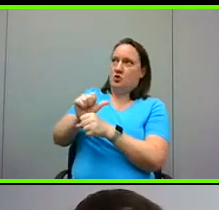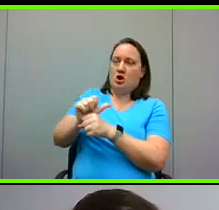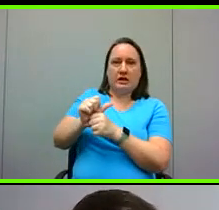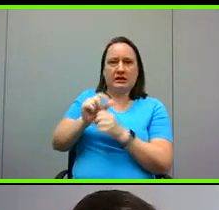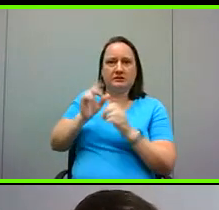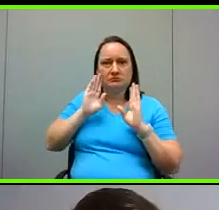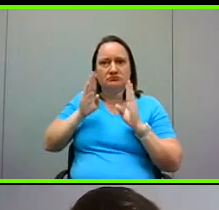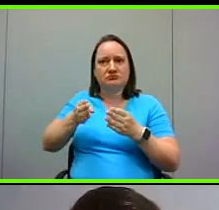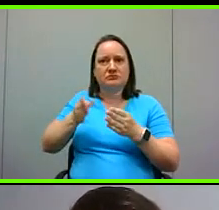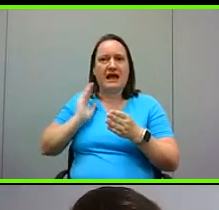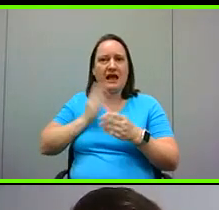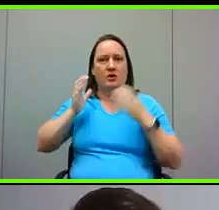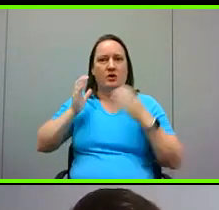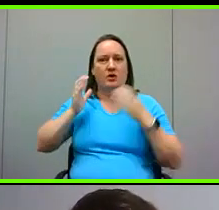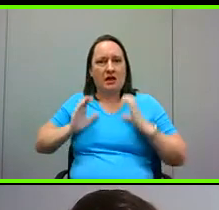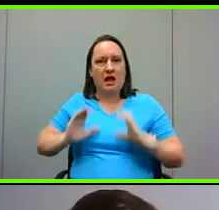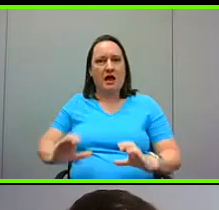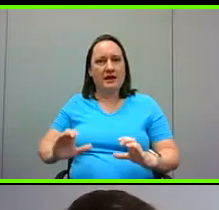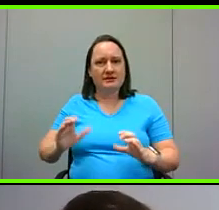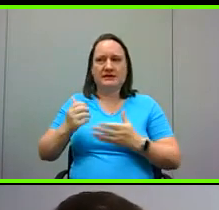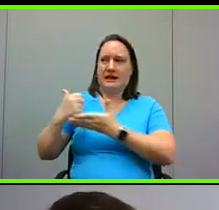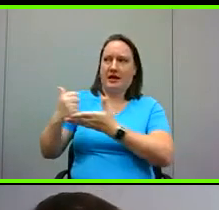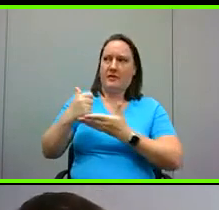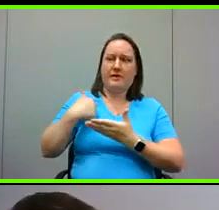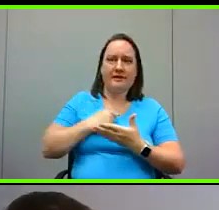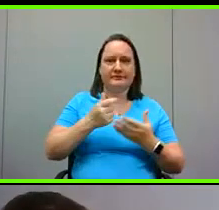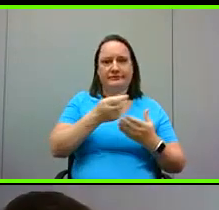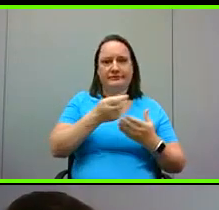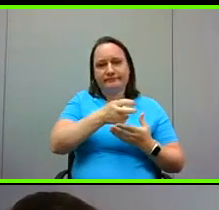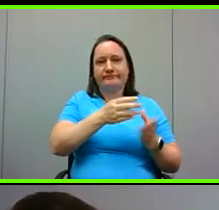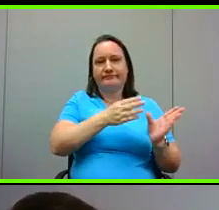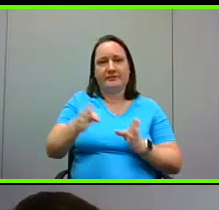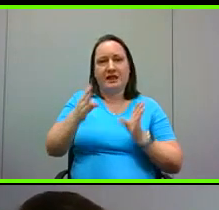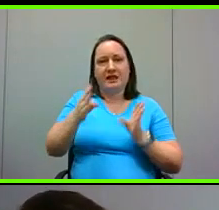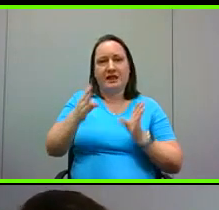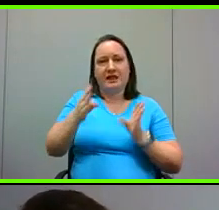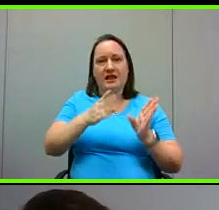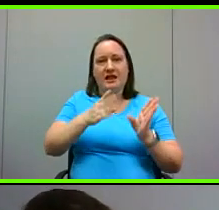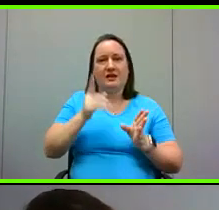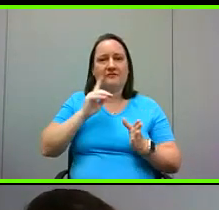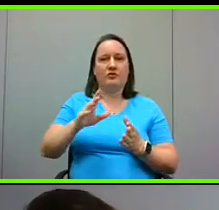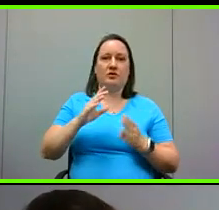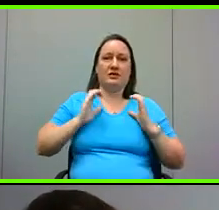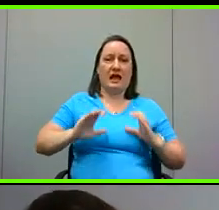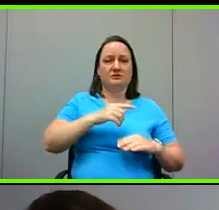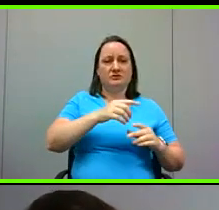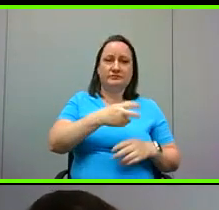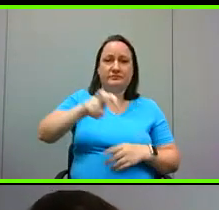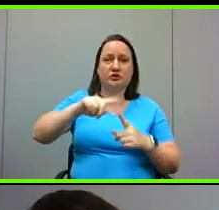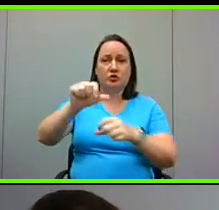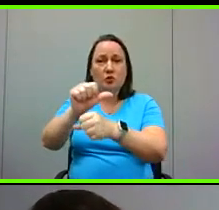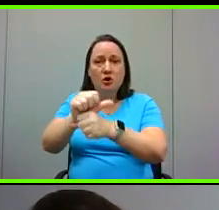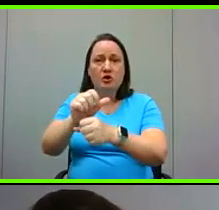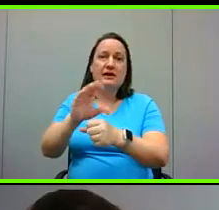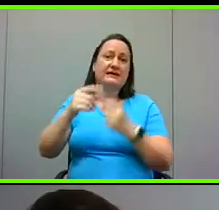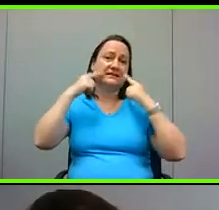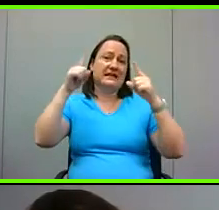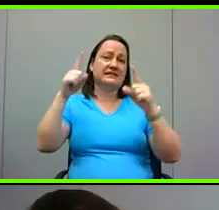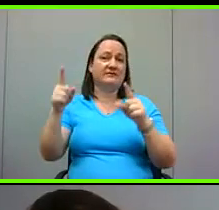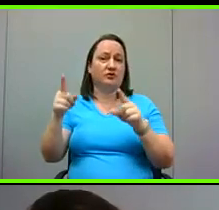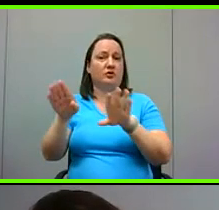us get our clients to work and write plans for them to have successful rehab closures. So thanks to the staff for